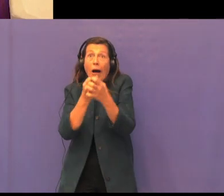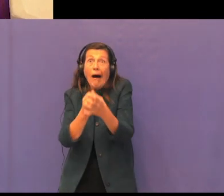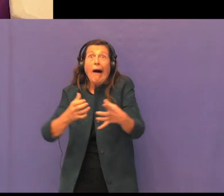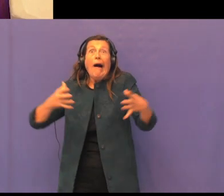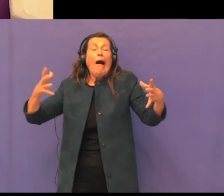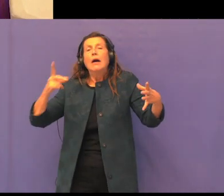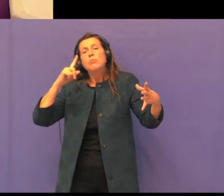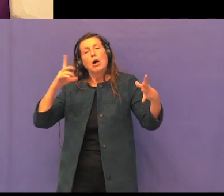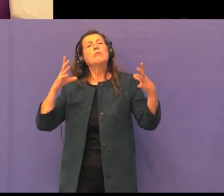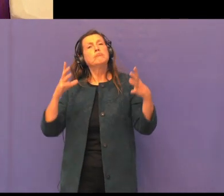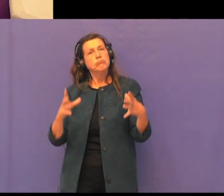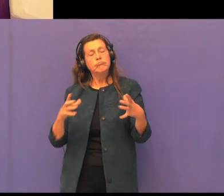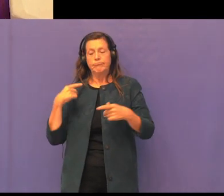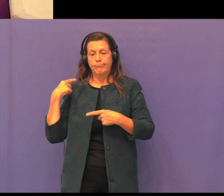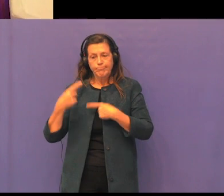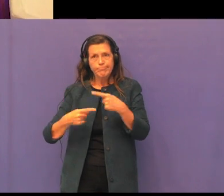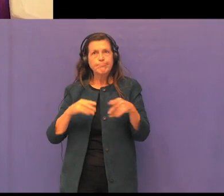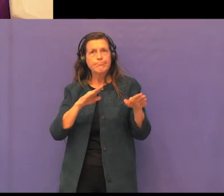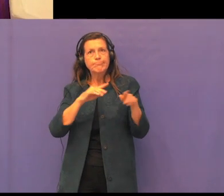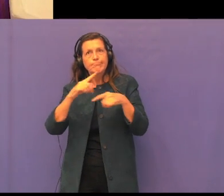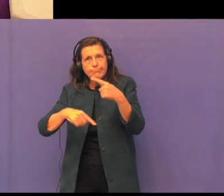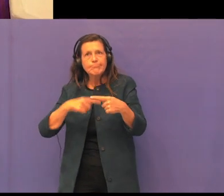extent that